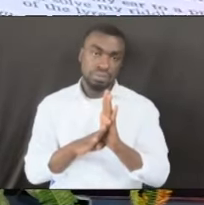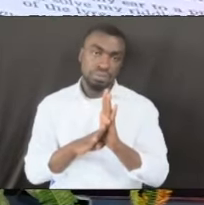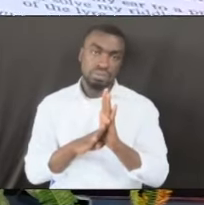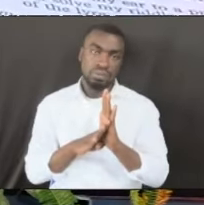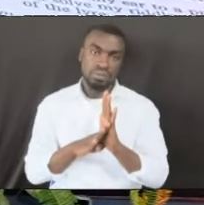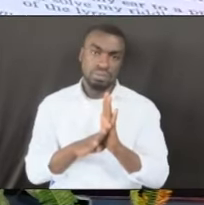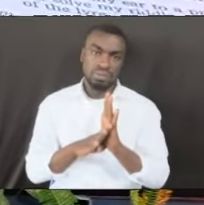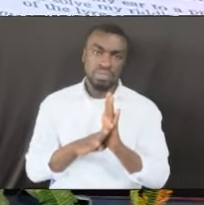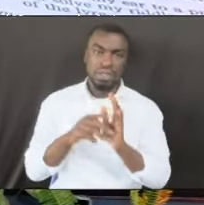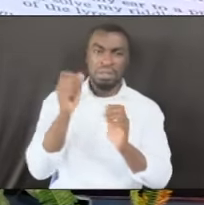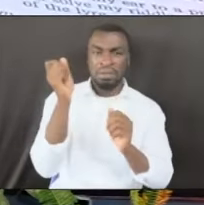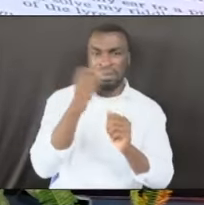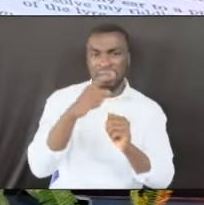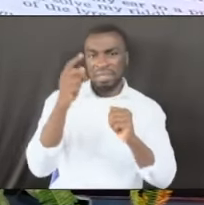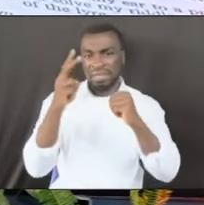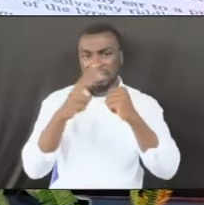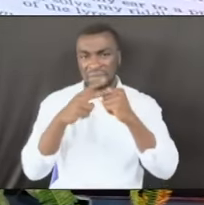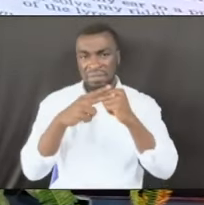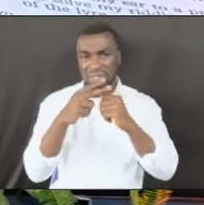July